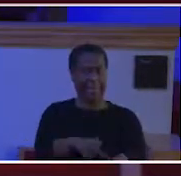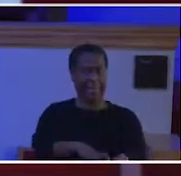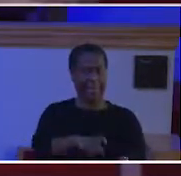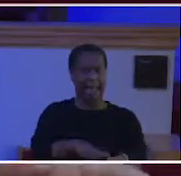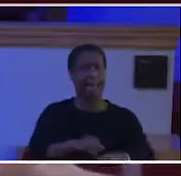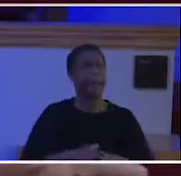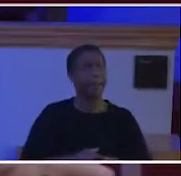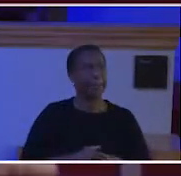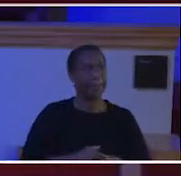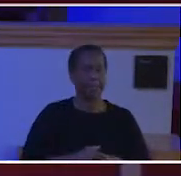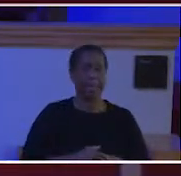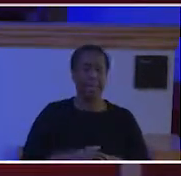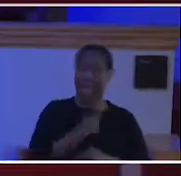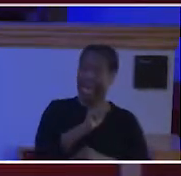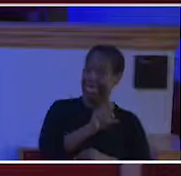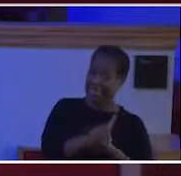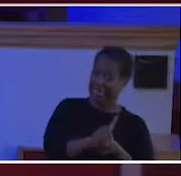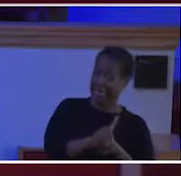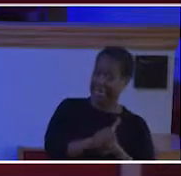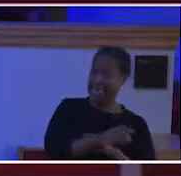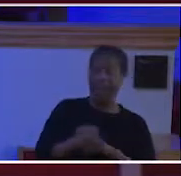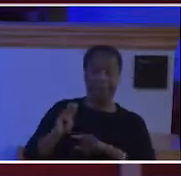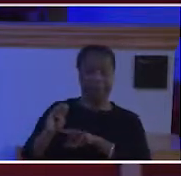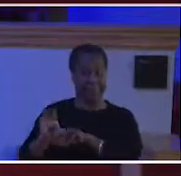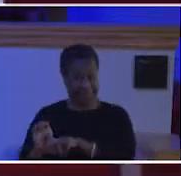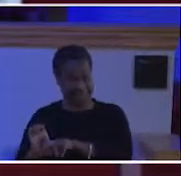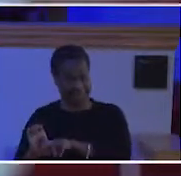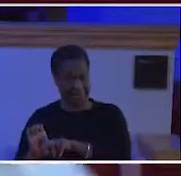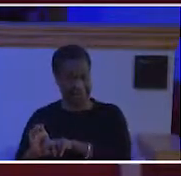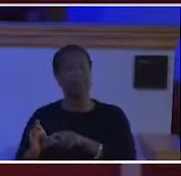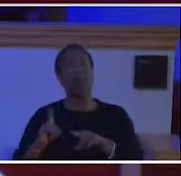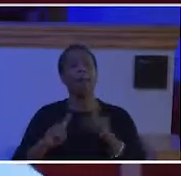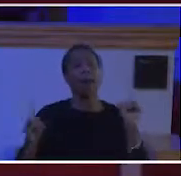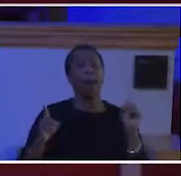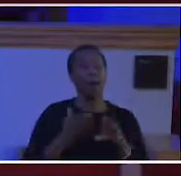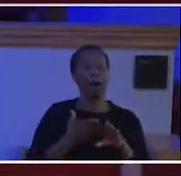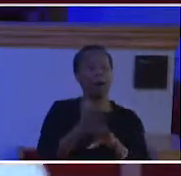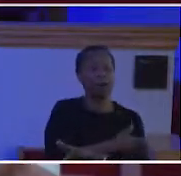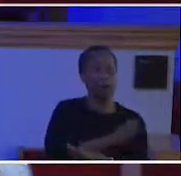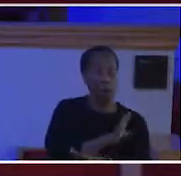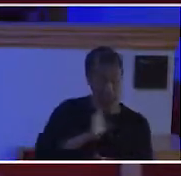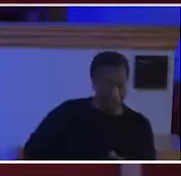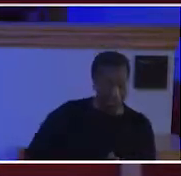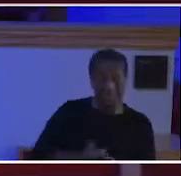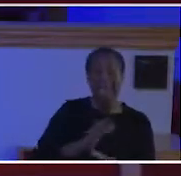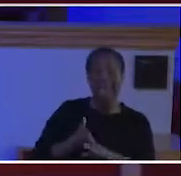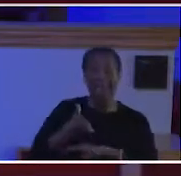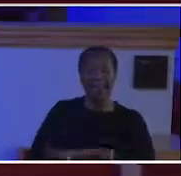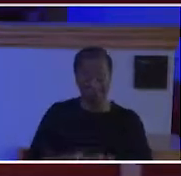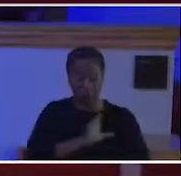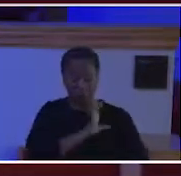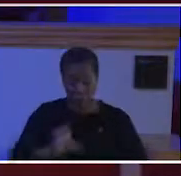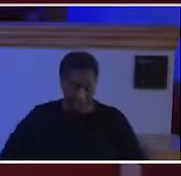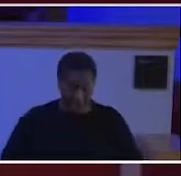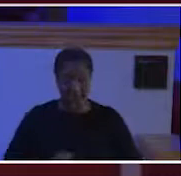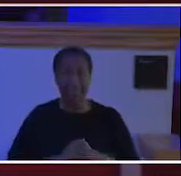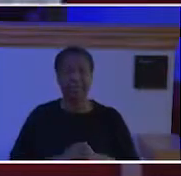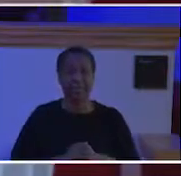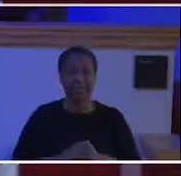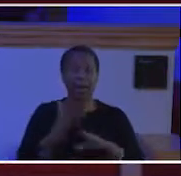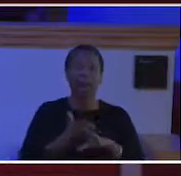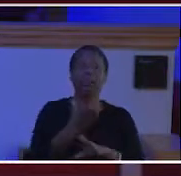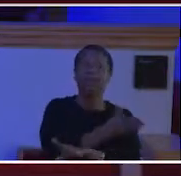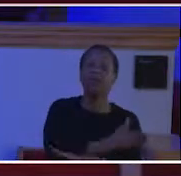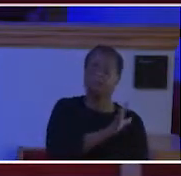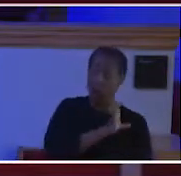in AD and BC, before Christ and after Christ.